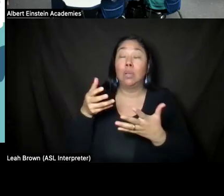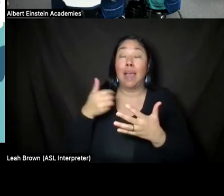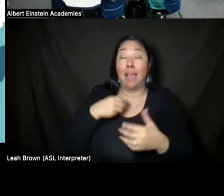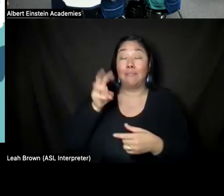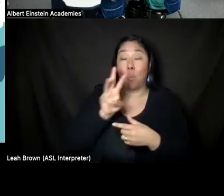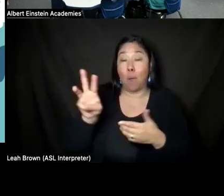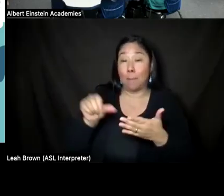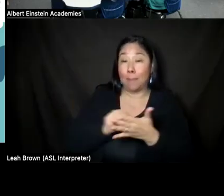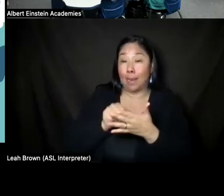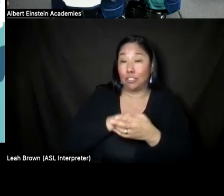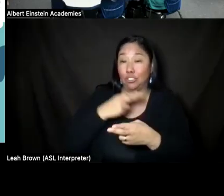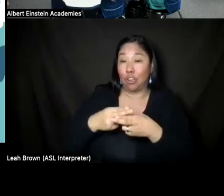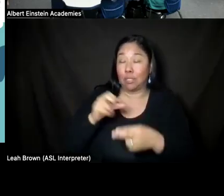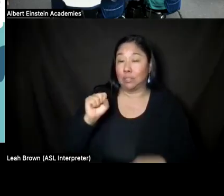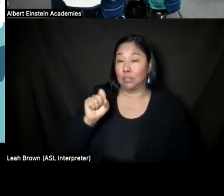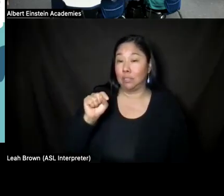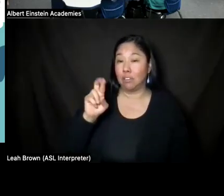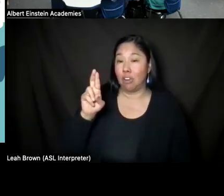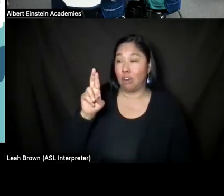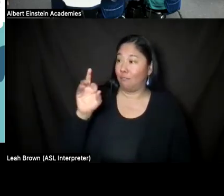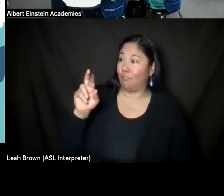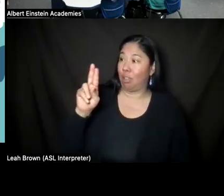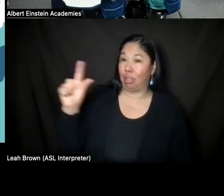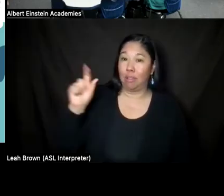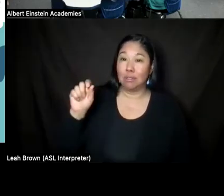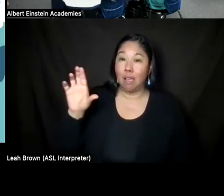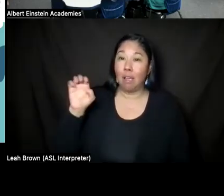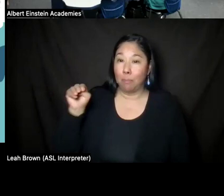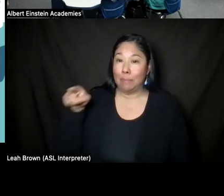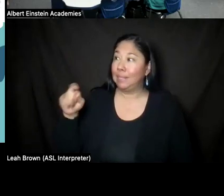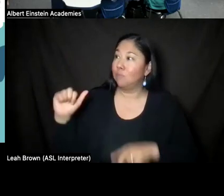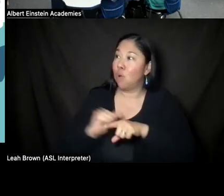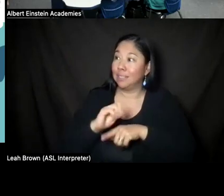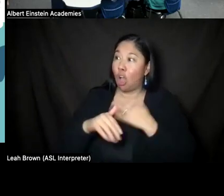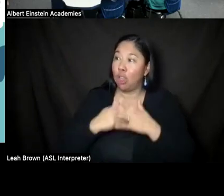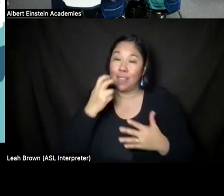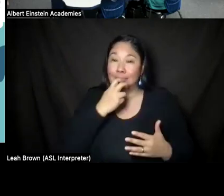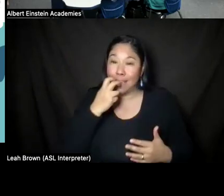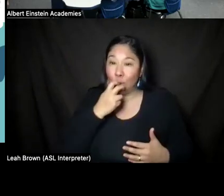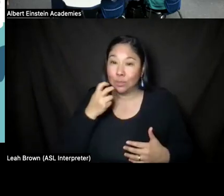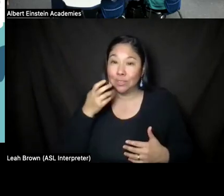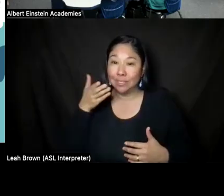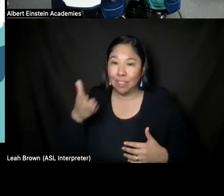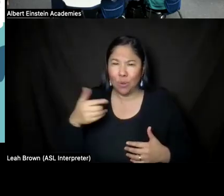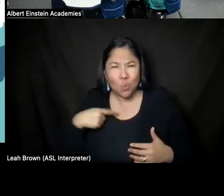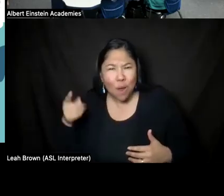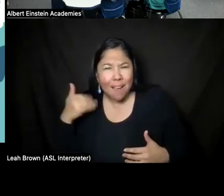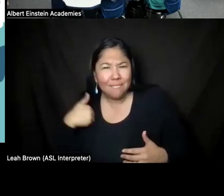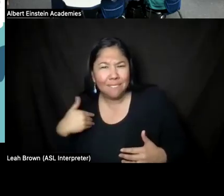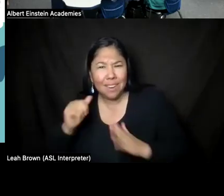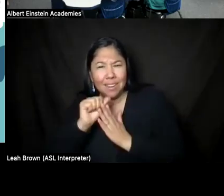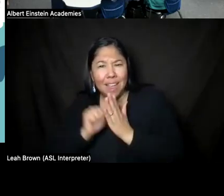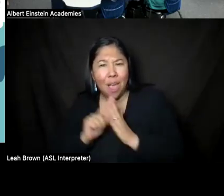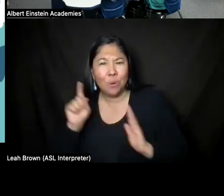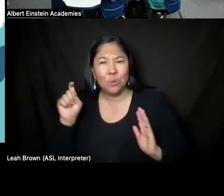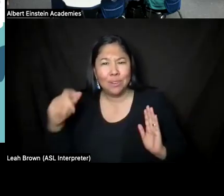called starfall.com that he can practice all the sounds on. And I think, do we have an account? So I was just gonna